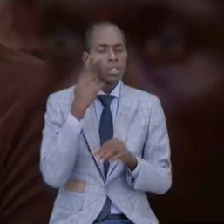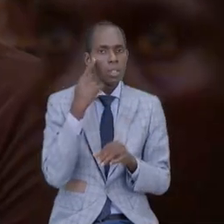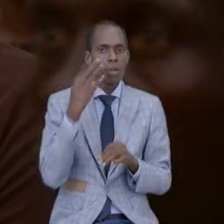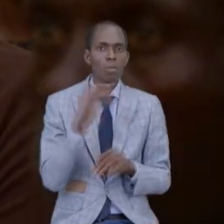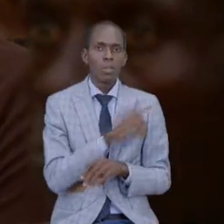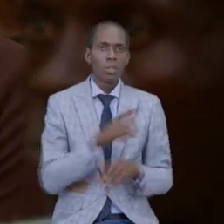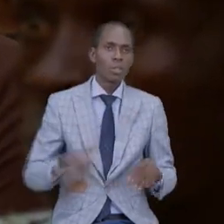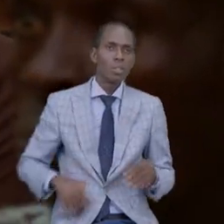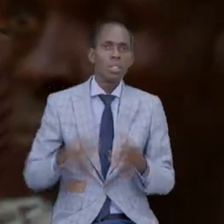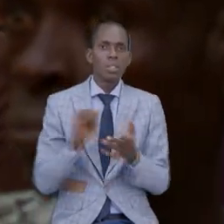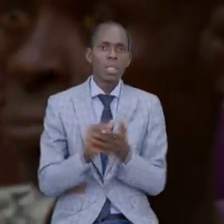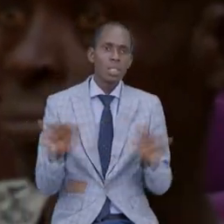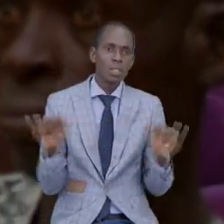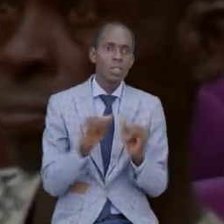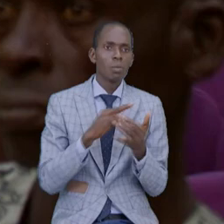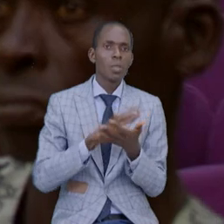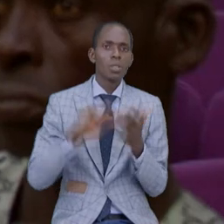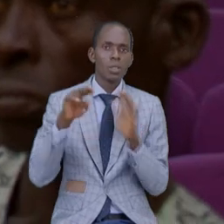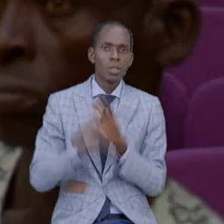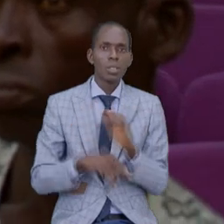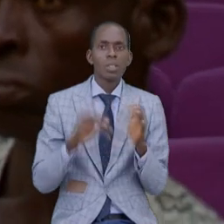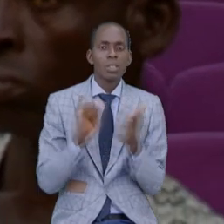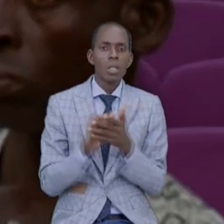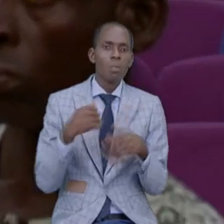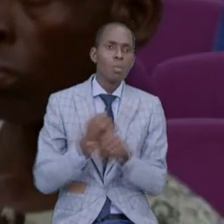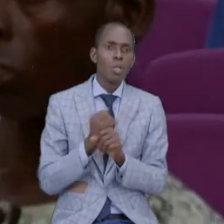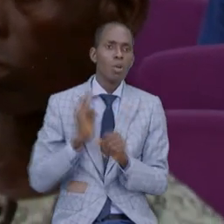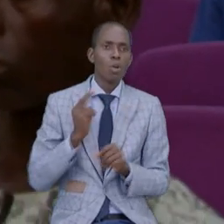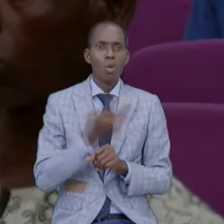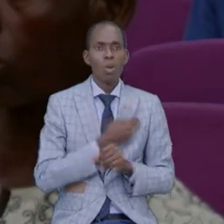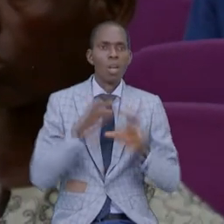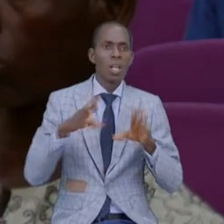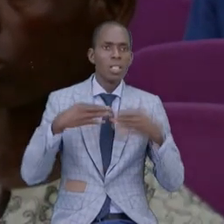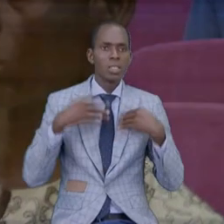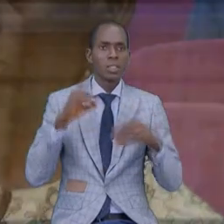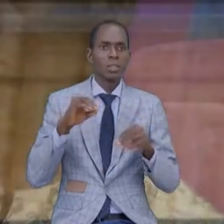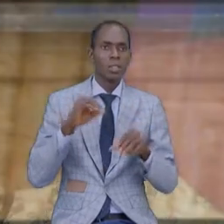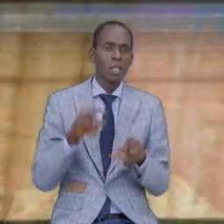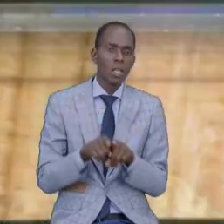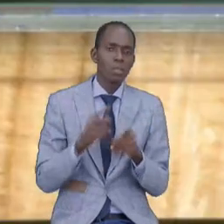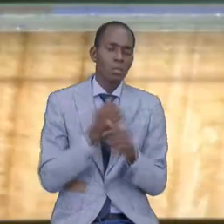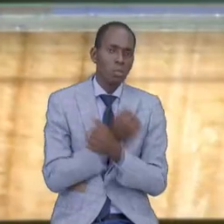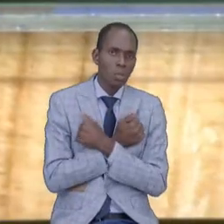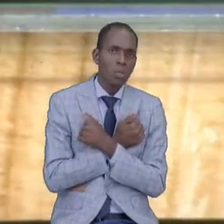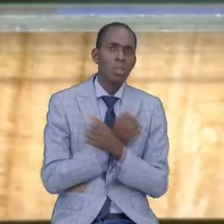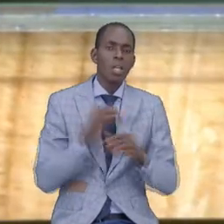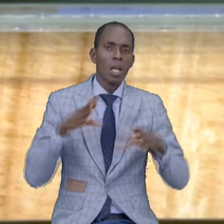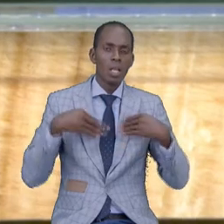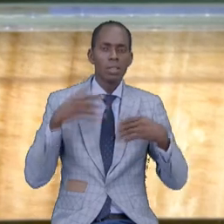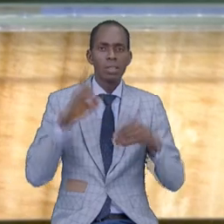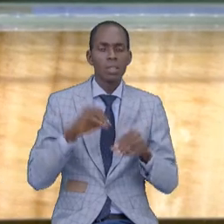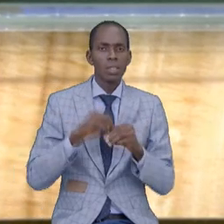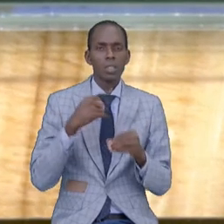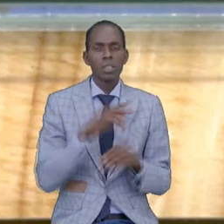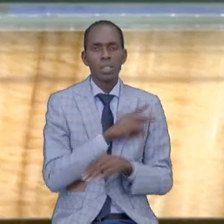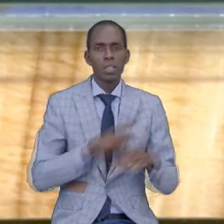Lord, that same righteousness that makes us accepted in the beloved, acceptable in the kingdom, that